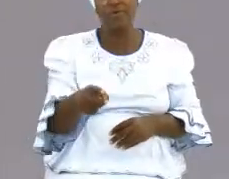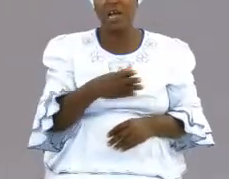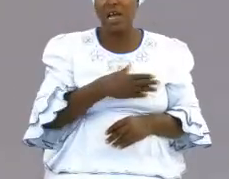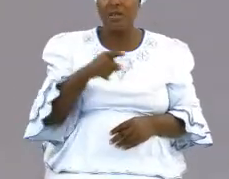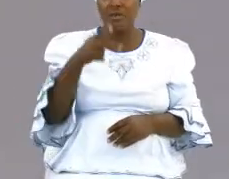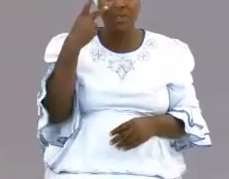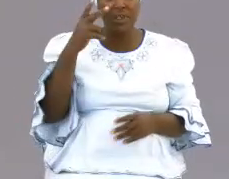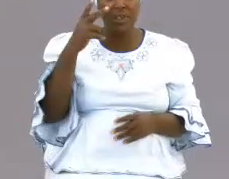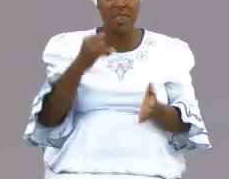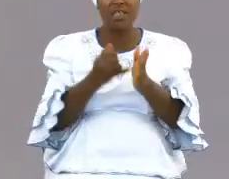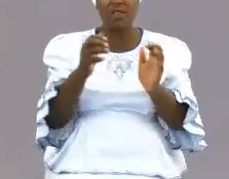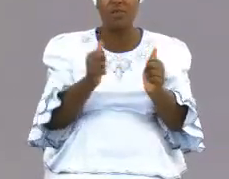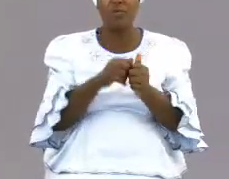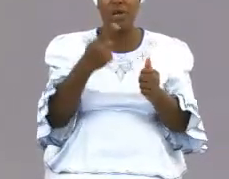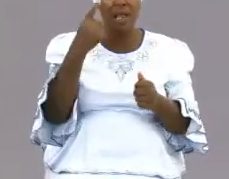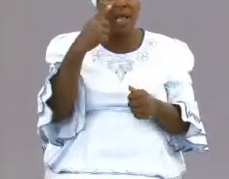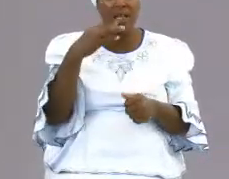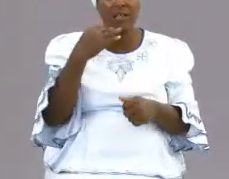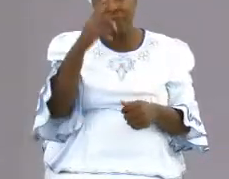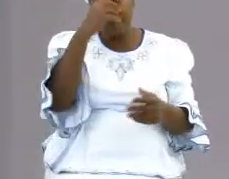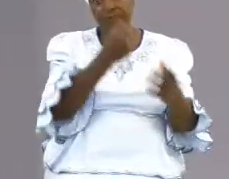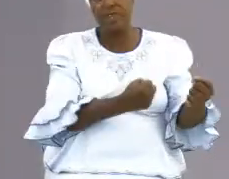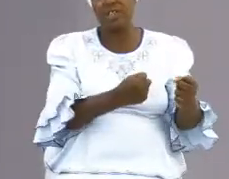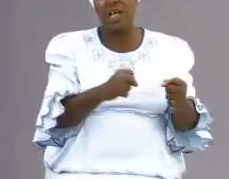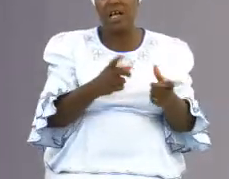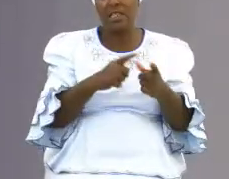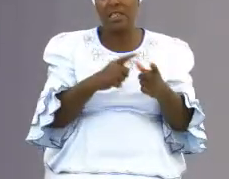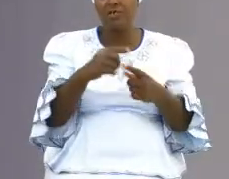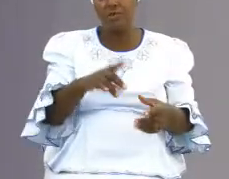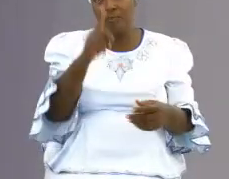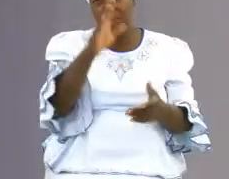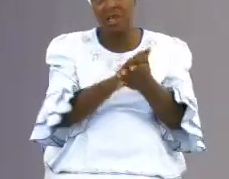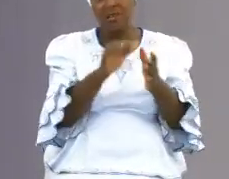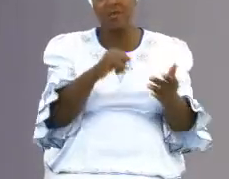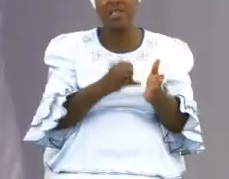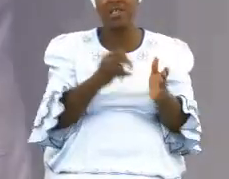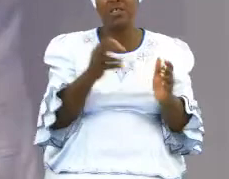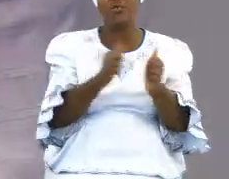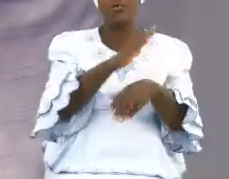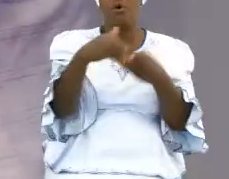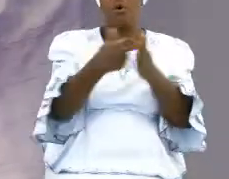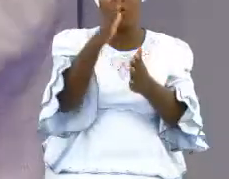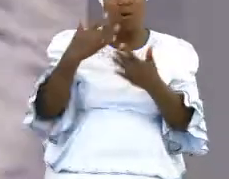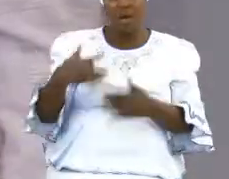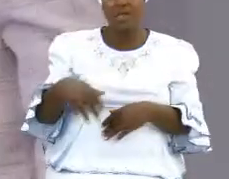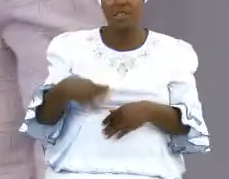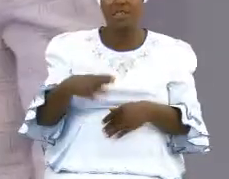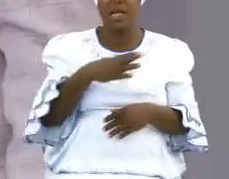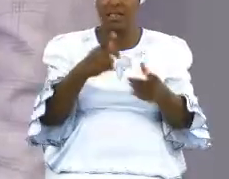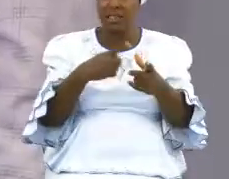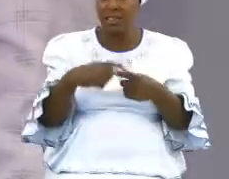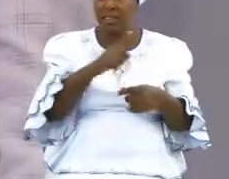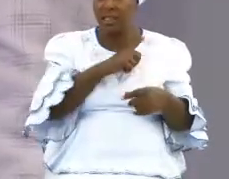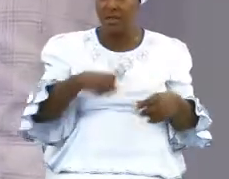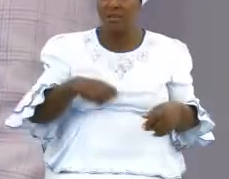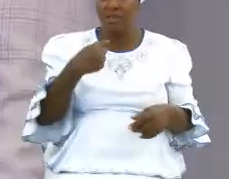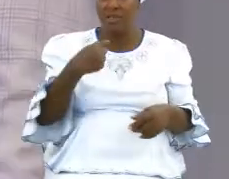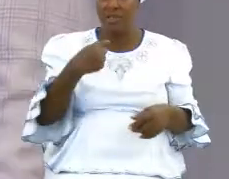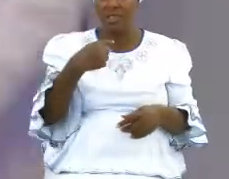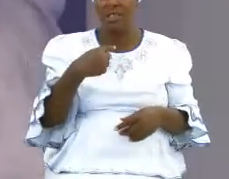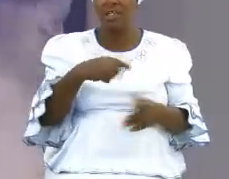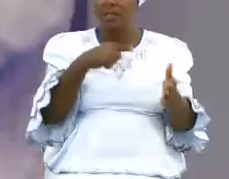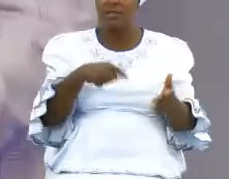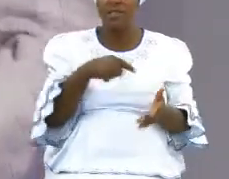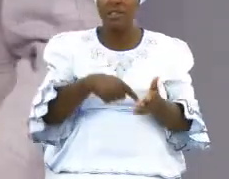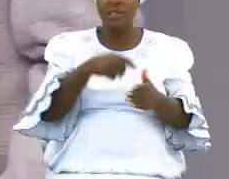the eyes of faith, and you believe it with your whole heart. And then the Lord says, tonight the door